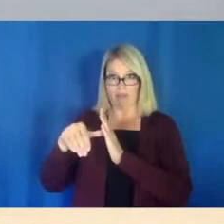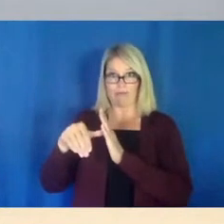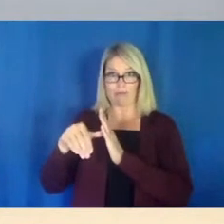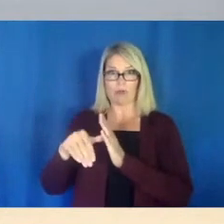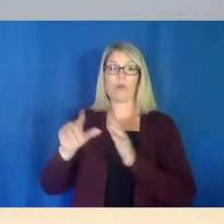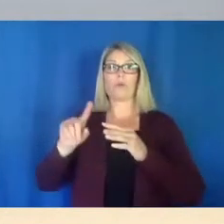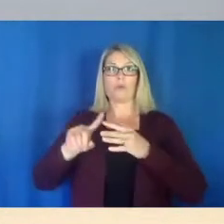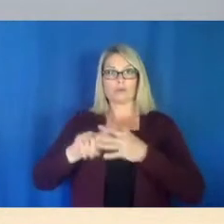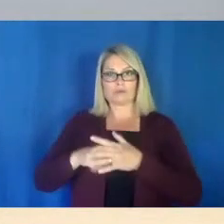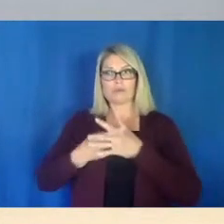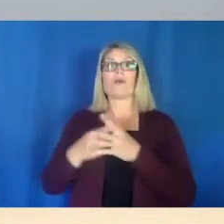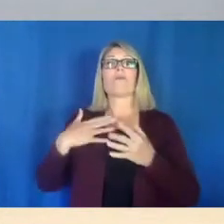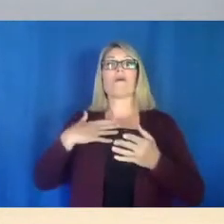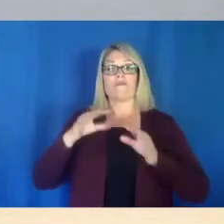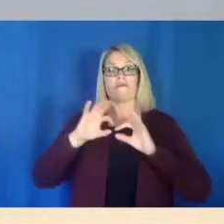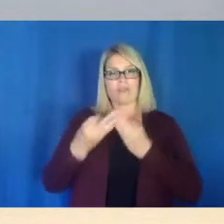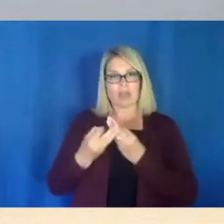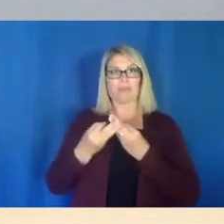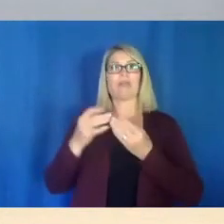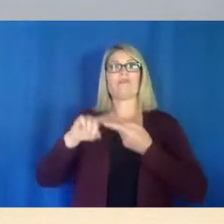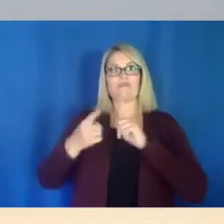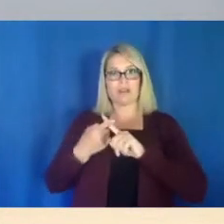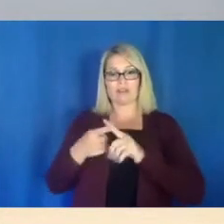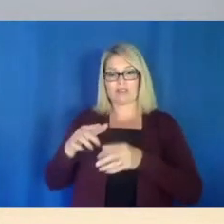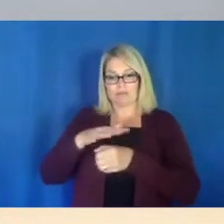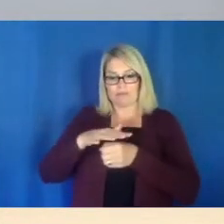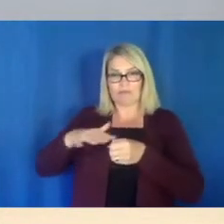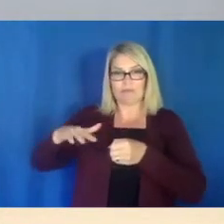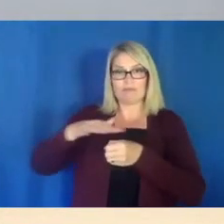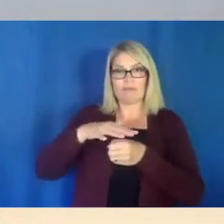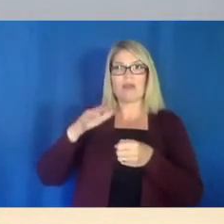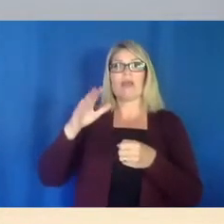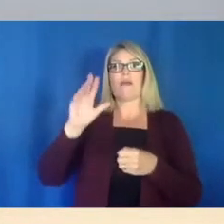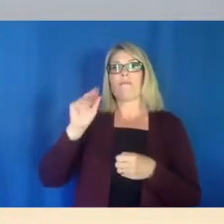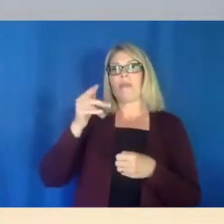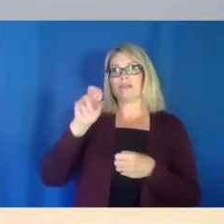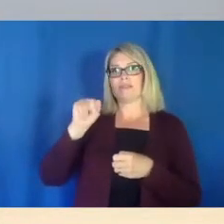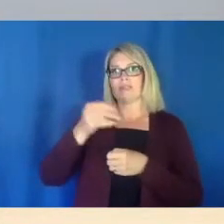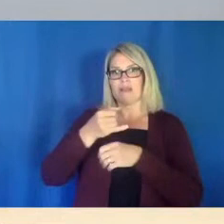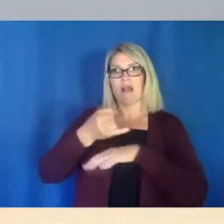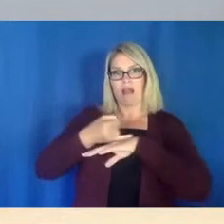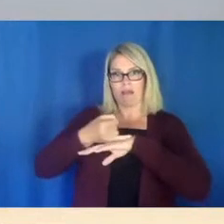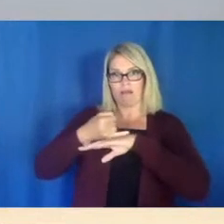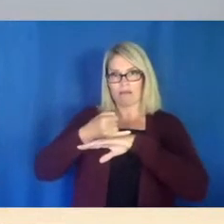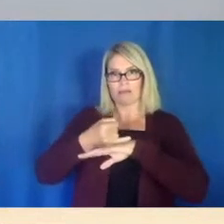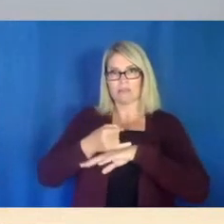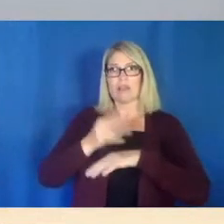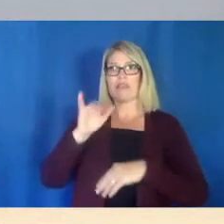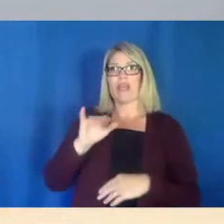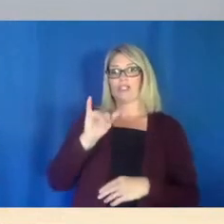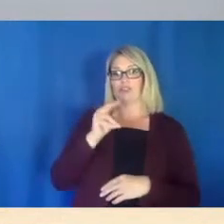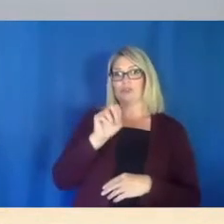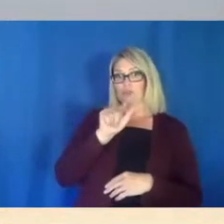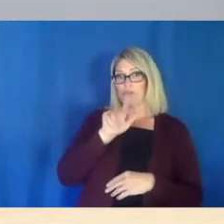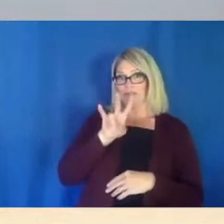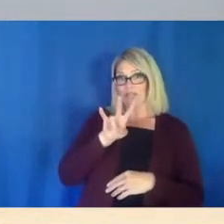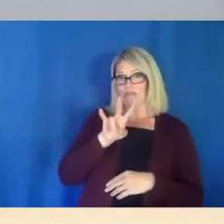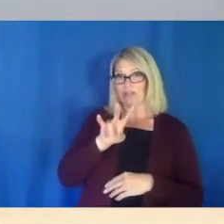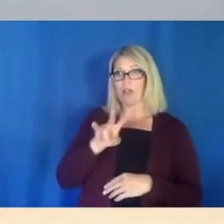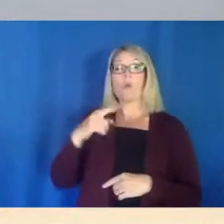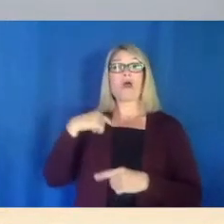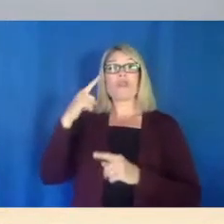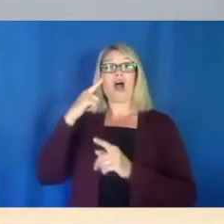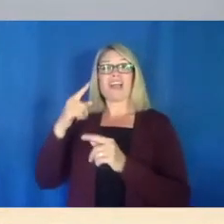our friends and family within Atlantic Canada and Magdalen Islands on June 27th, and a full 3 weeks earlier than we originally